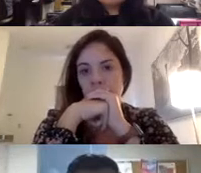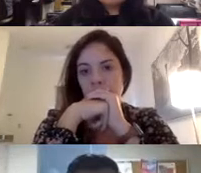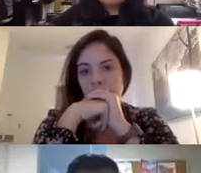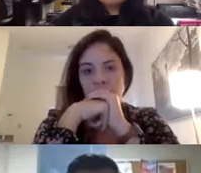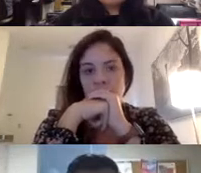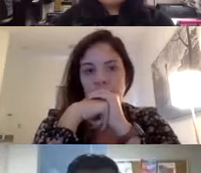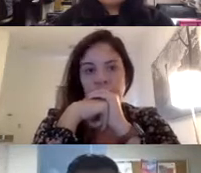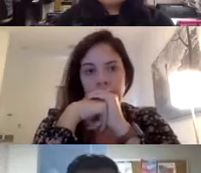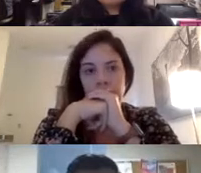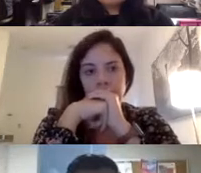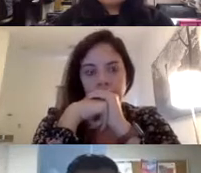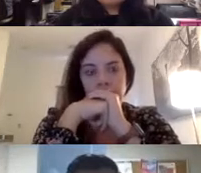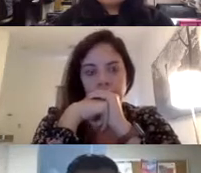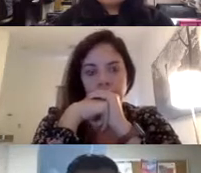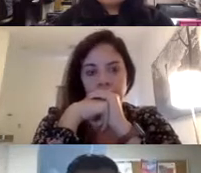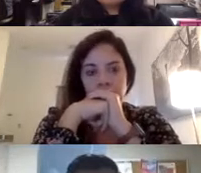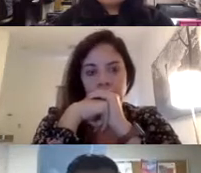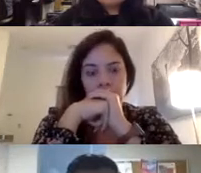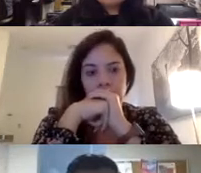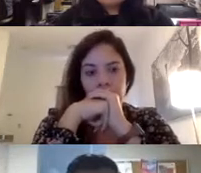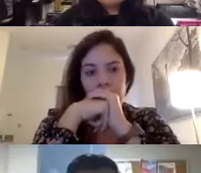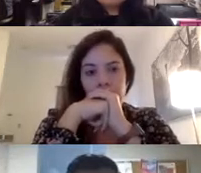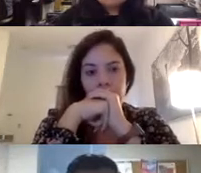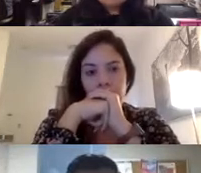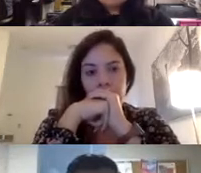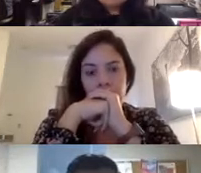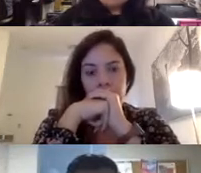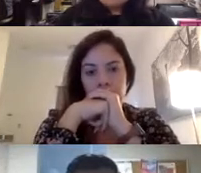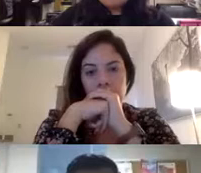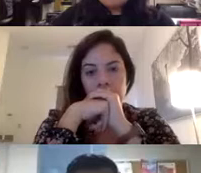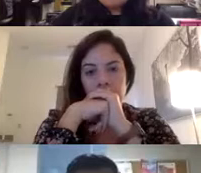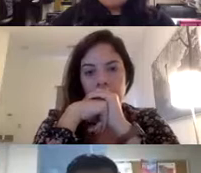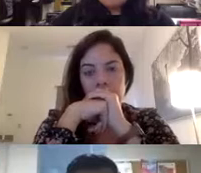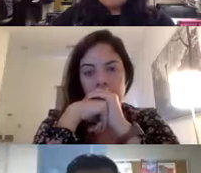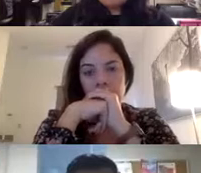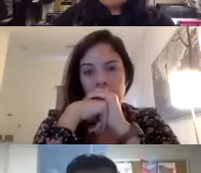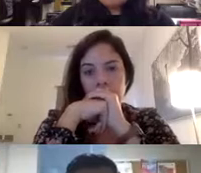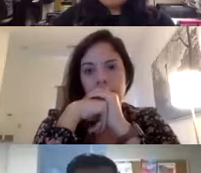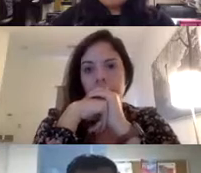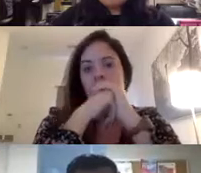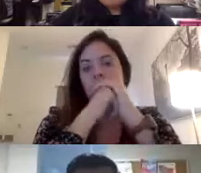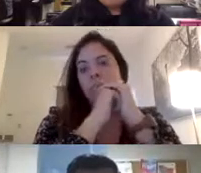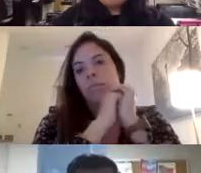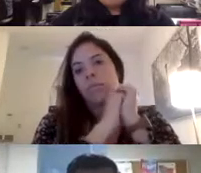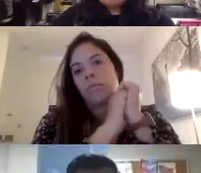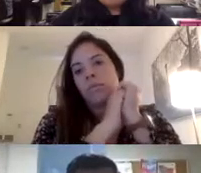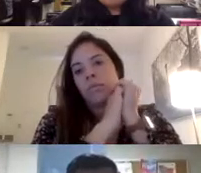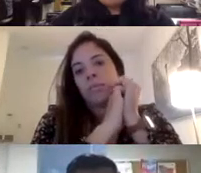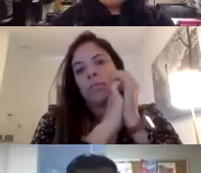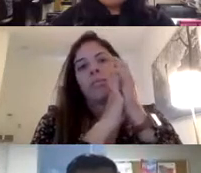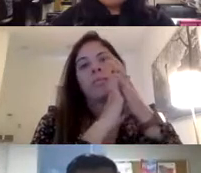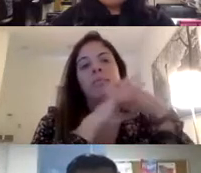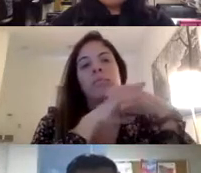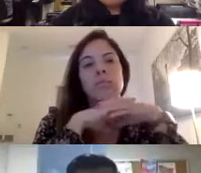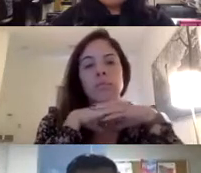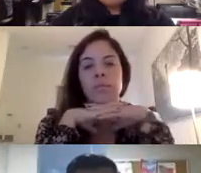out this word, I wasn't very aware how to verbalize these emotions. So these are little things that